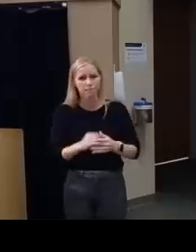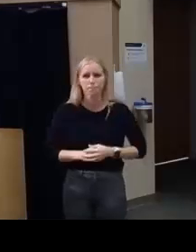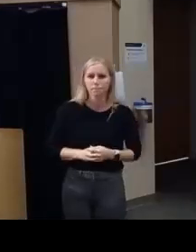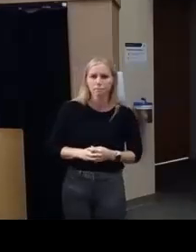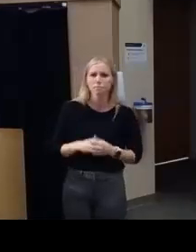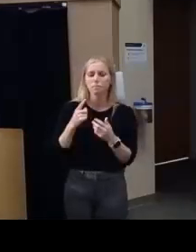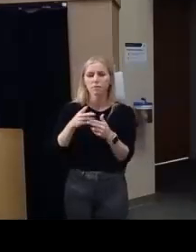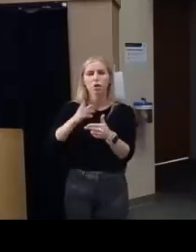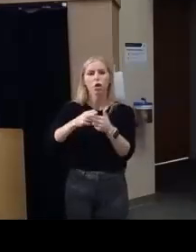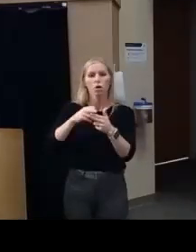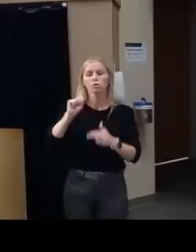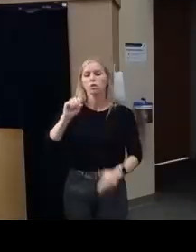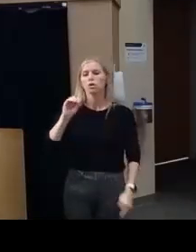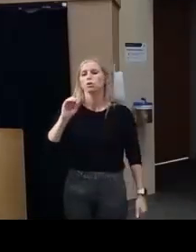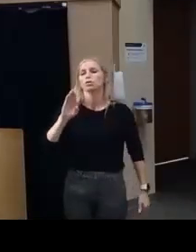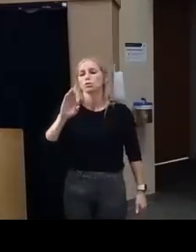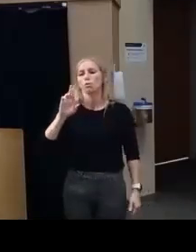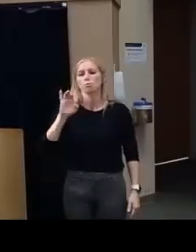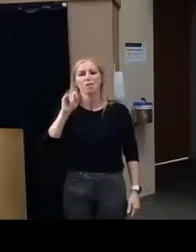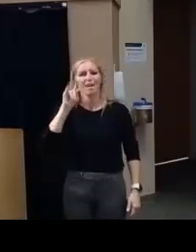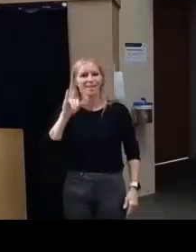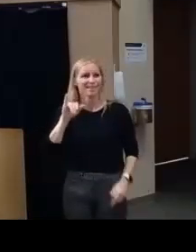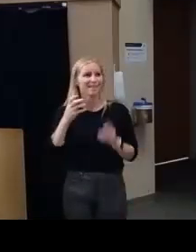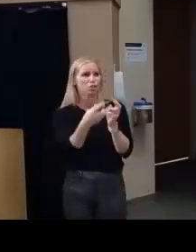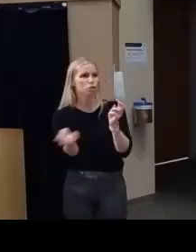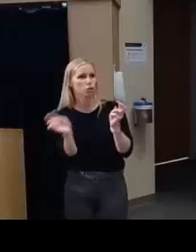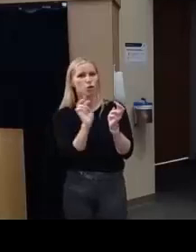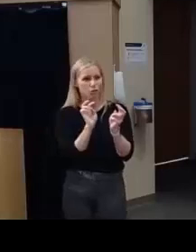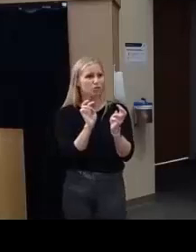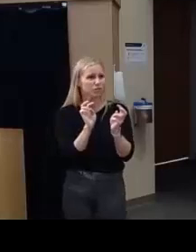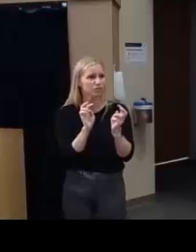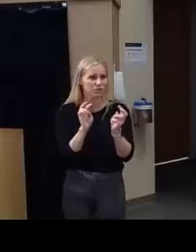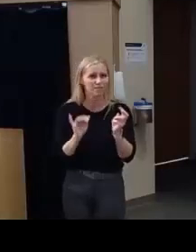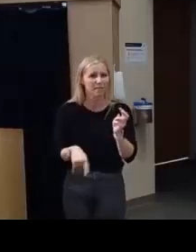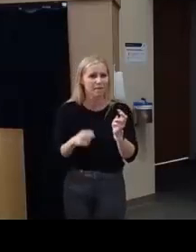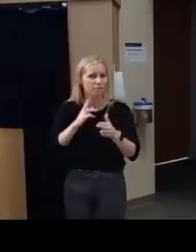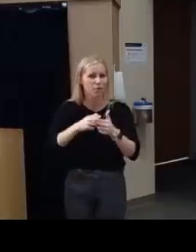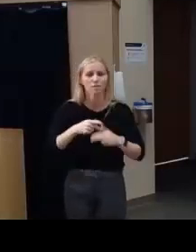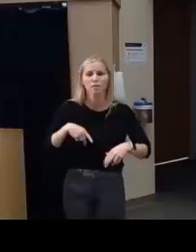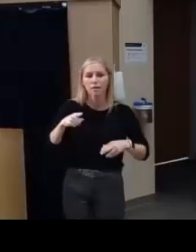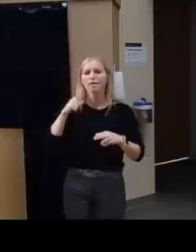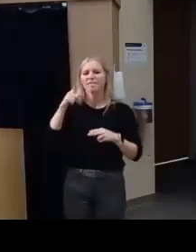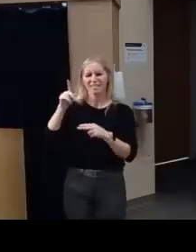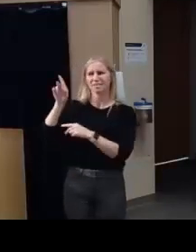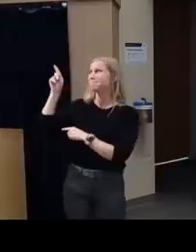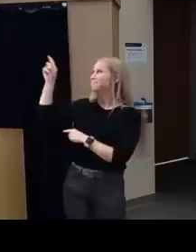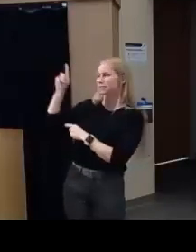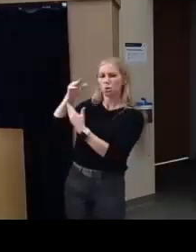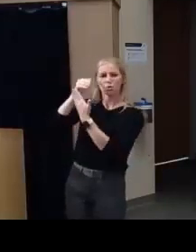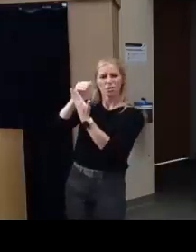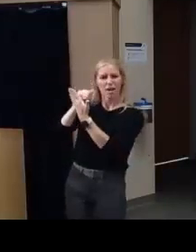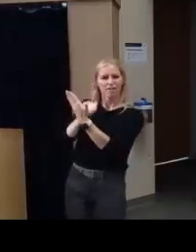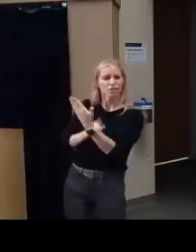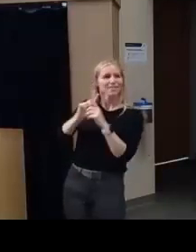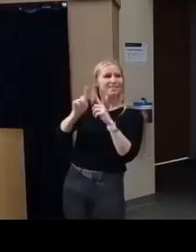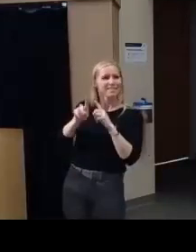And these were called sobriety circles. The sheet there is a list of chronology of founding dates of